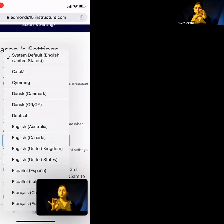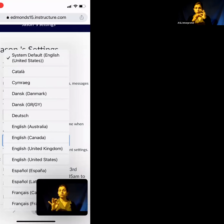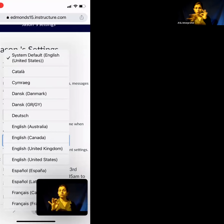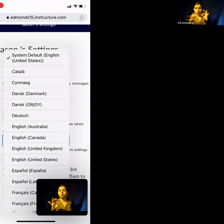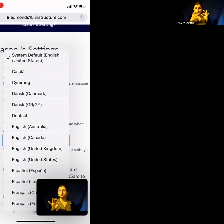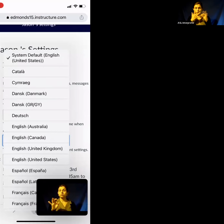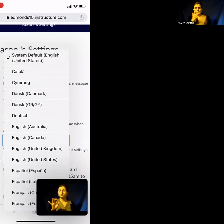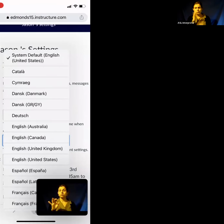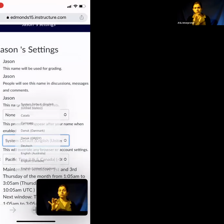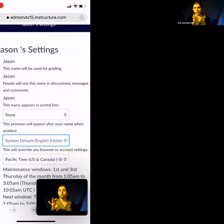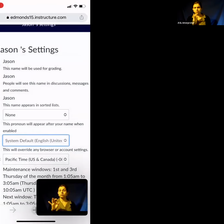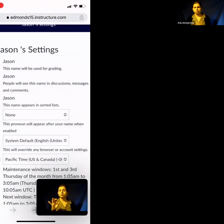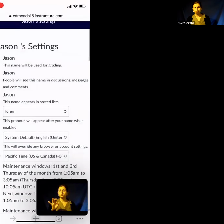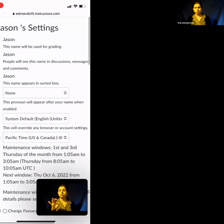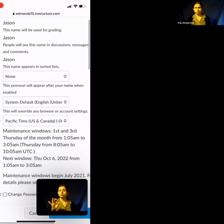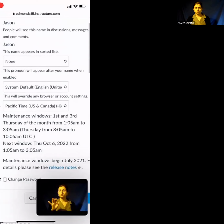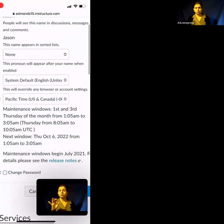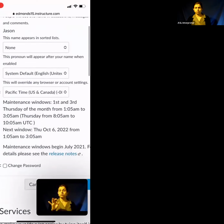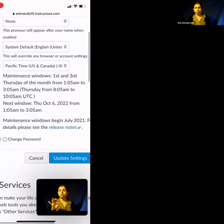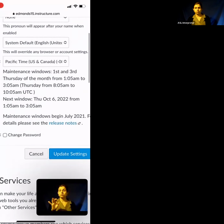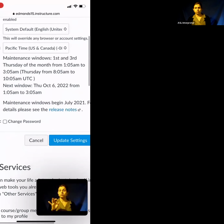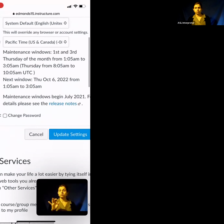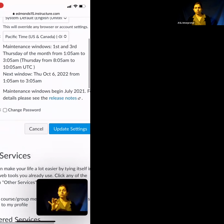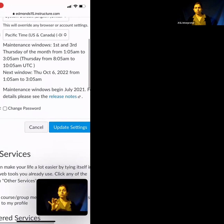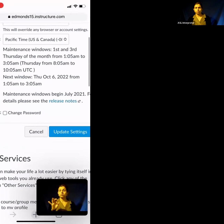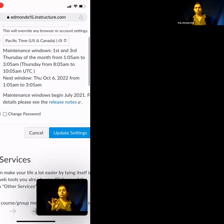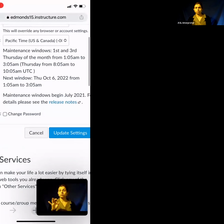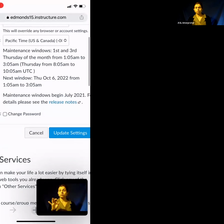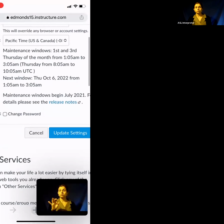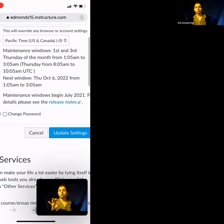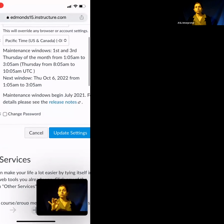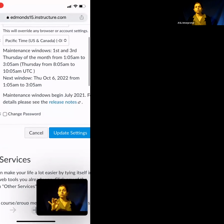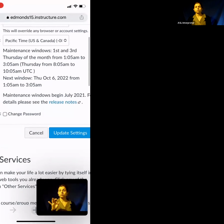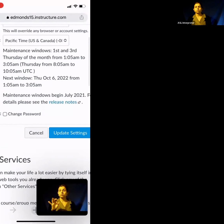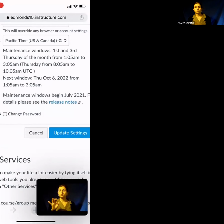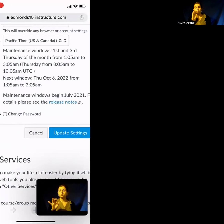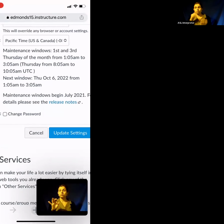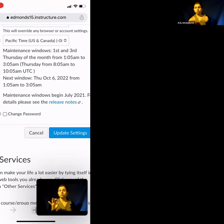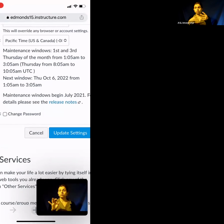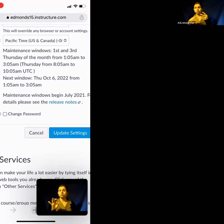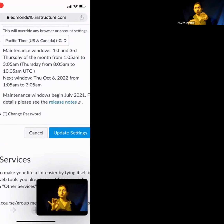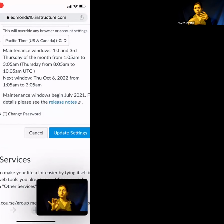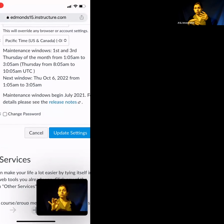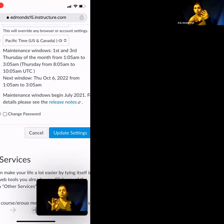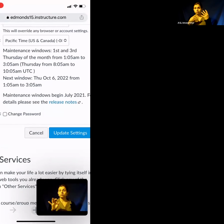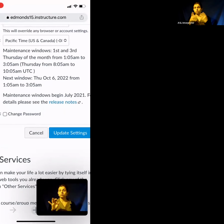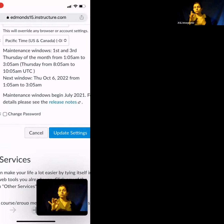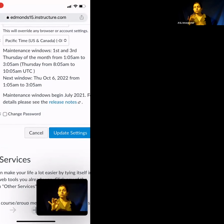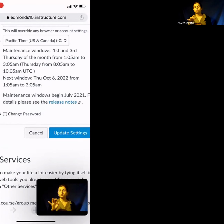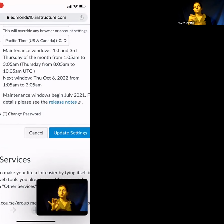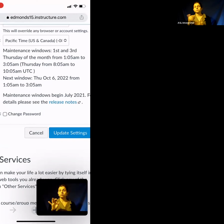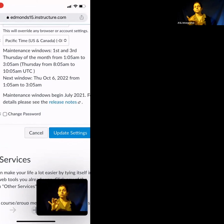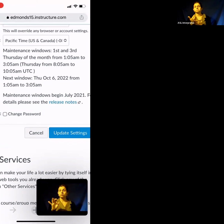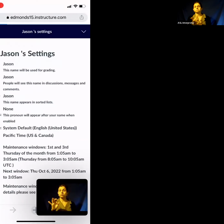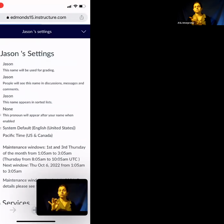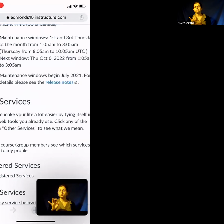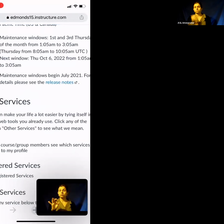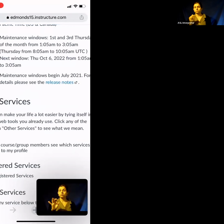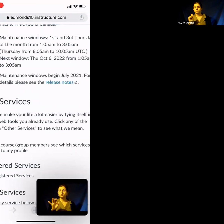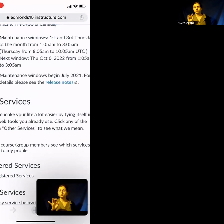Once you finish with that step, you'll need to scroll down and tap Update Settings.